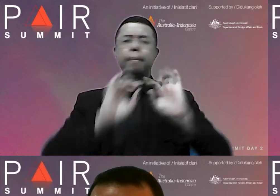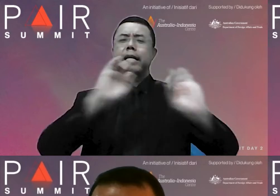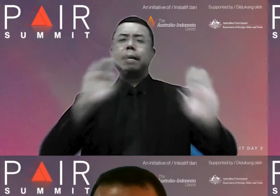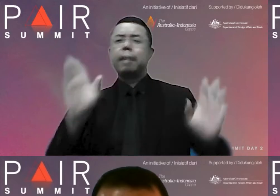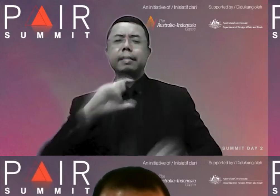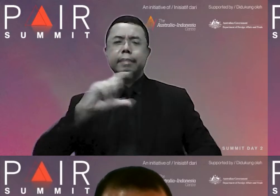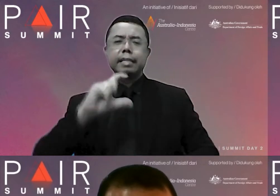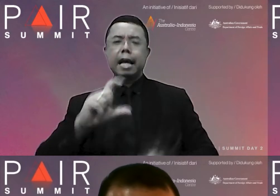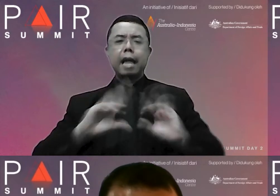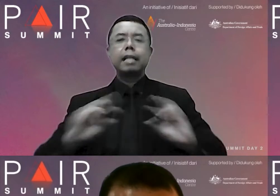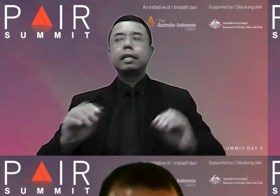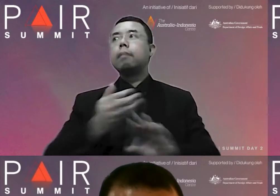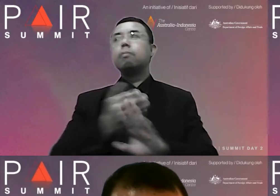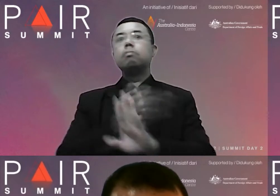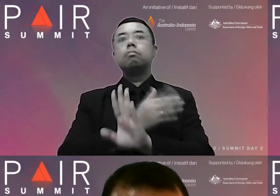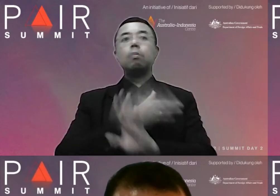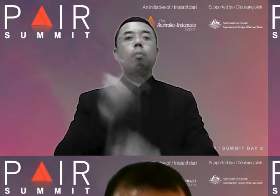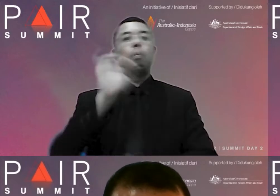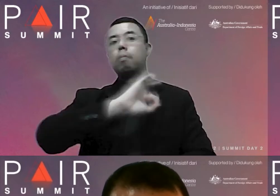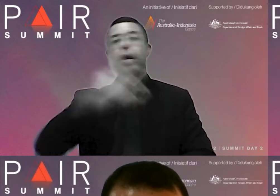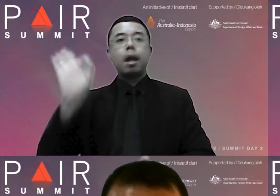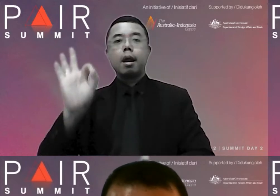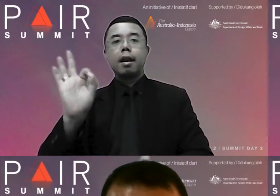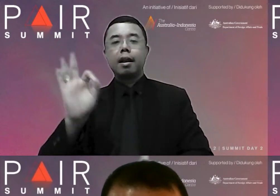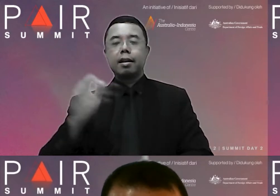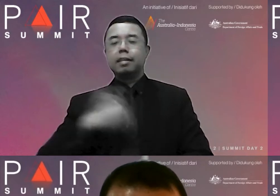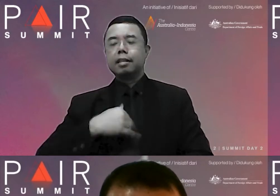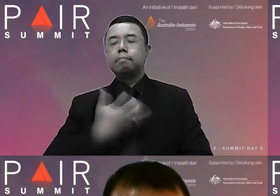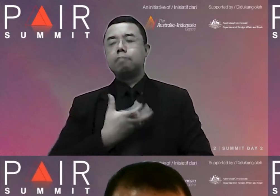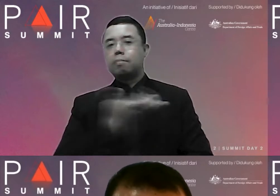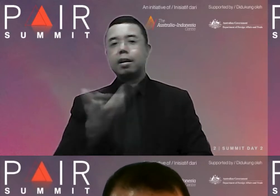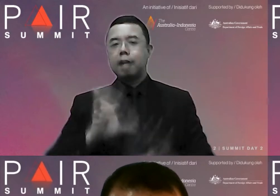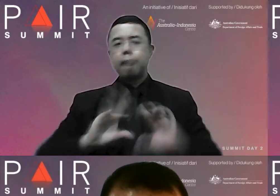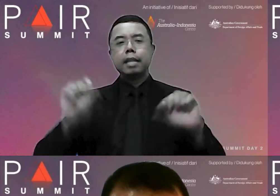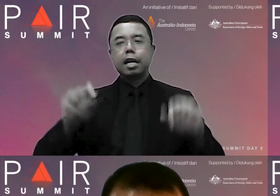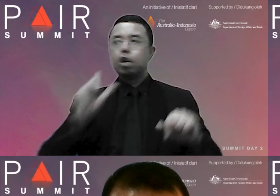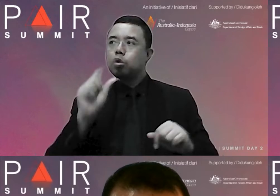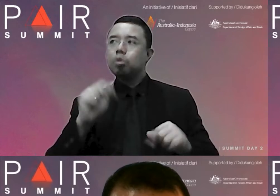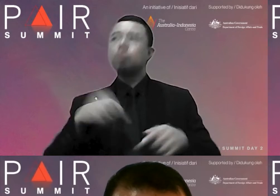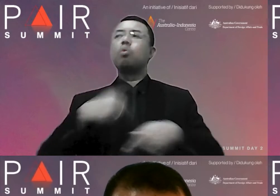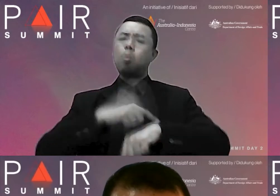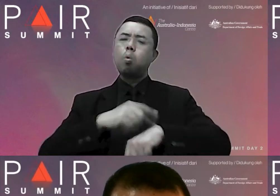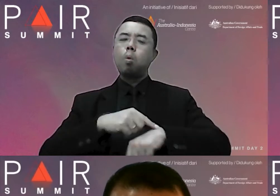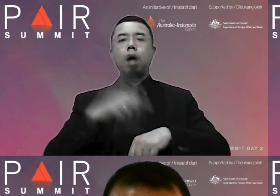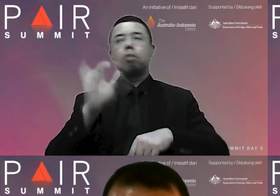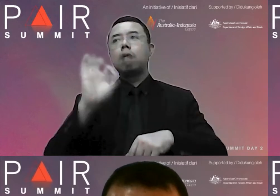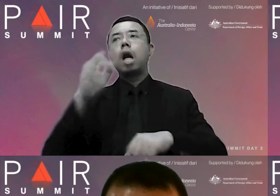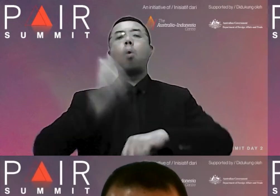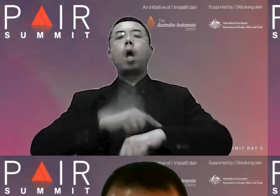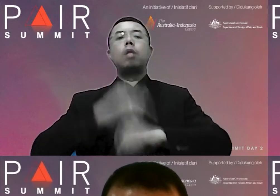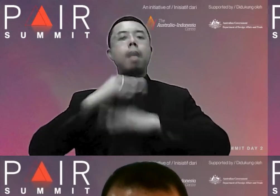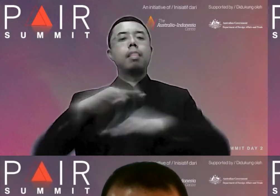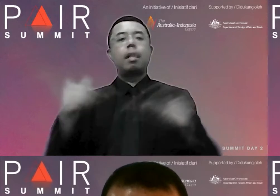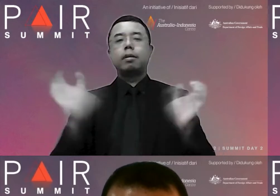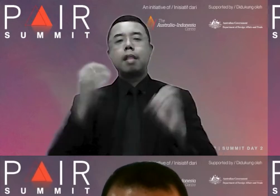wanting them to do it for a period of time that has no end. And the closest approximation is things like